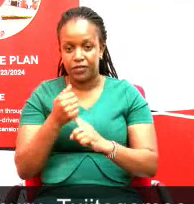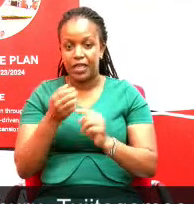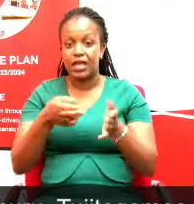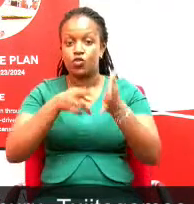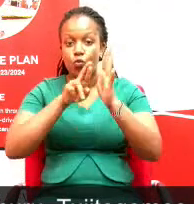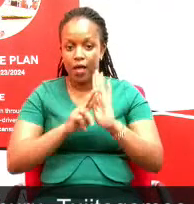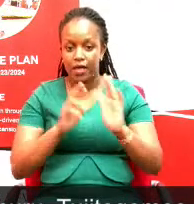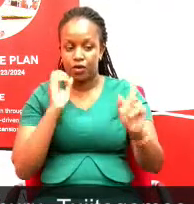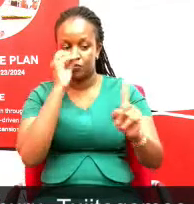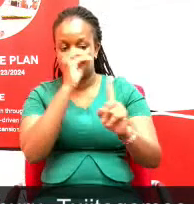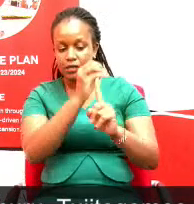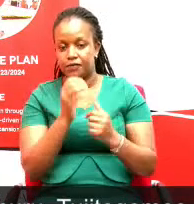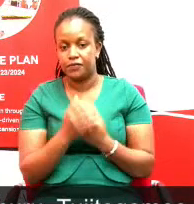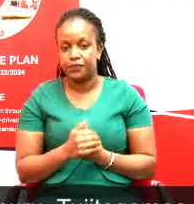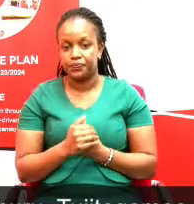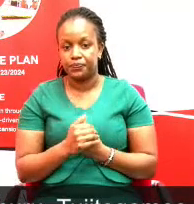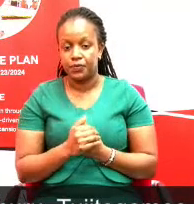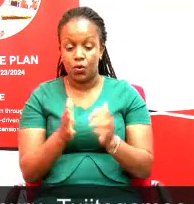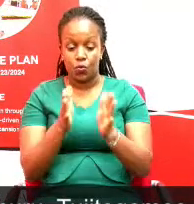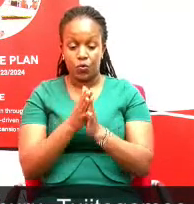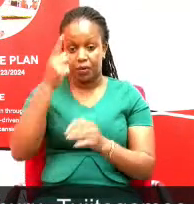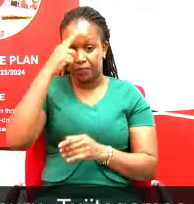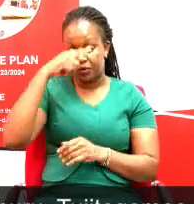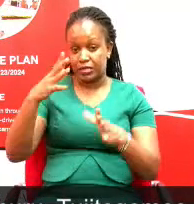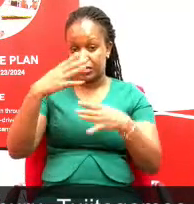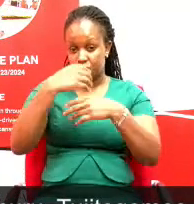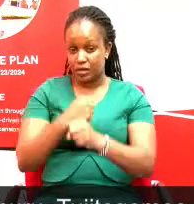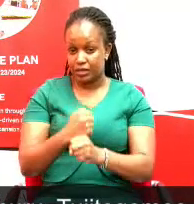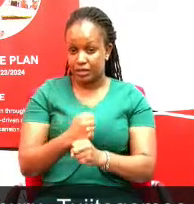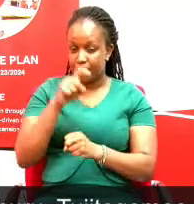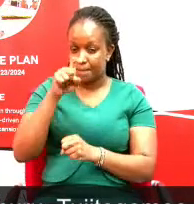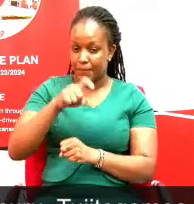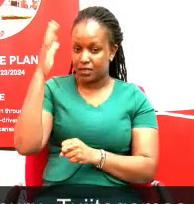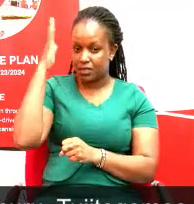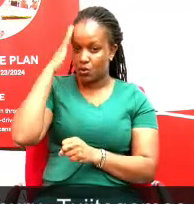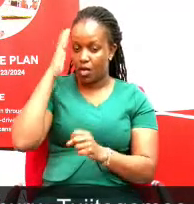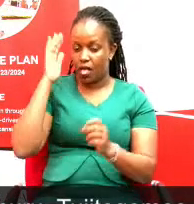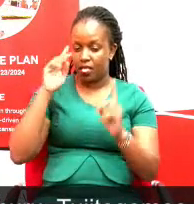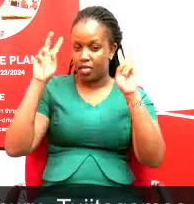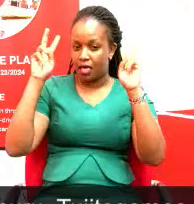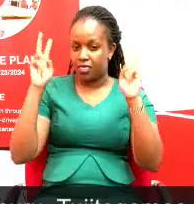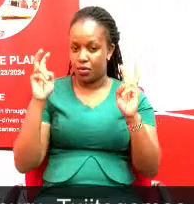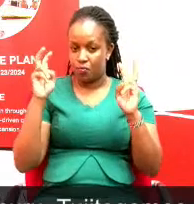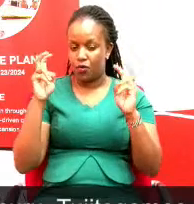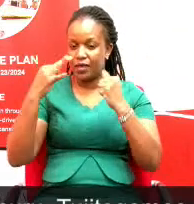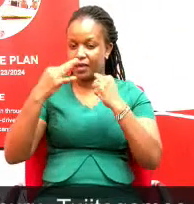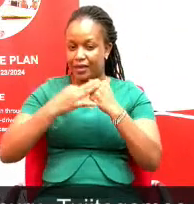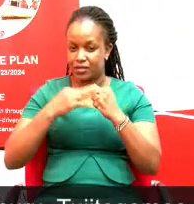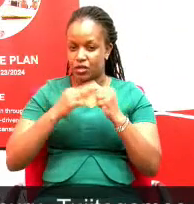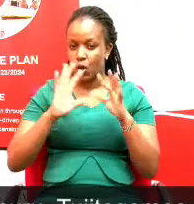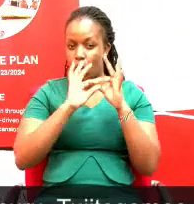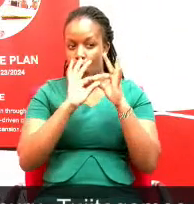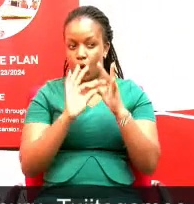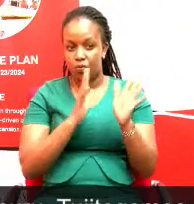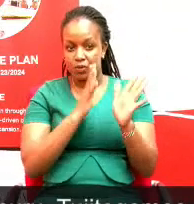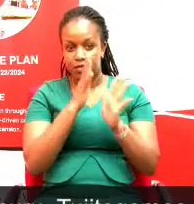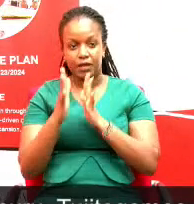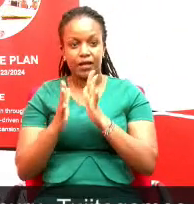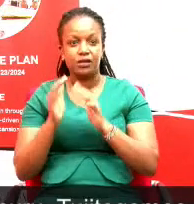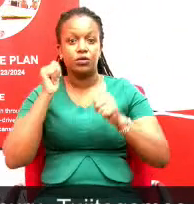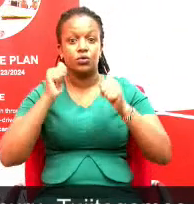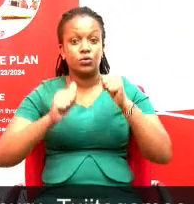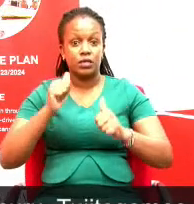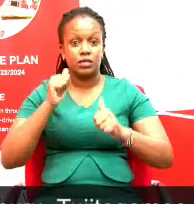objective. In sync with the policy trust, I am pleased to know that the theme of the 8th corporate plan, which is